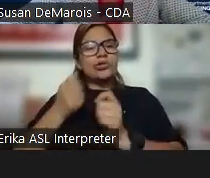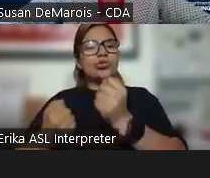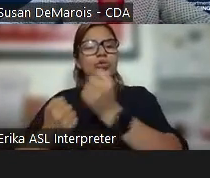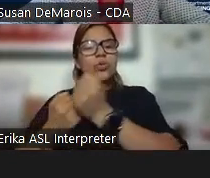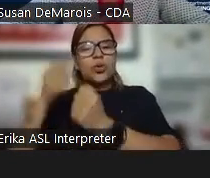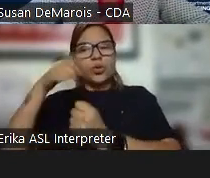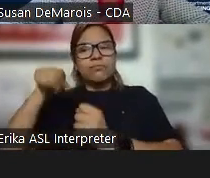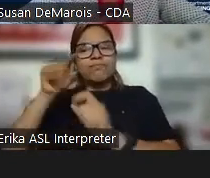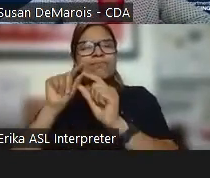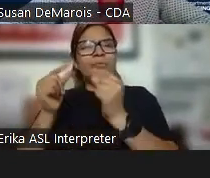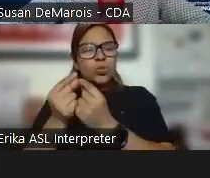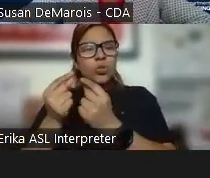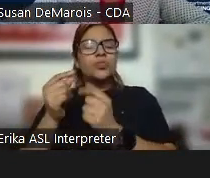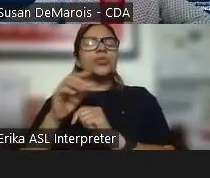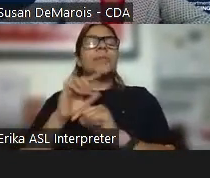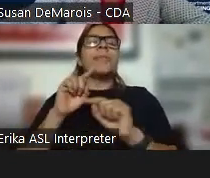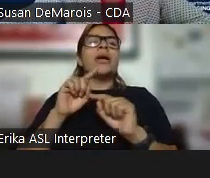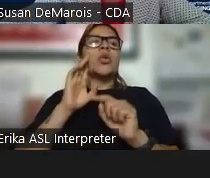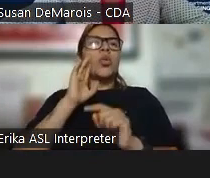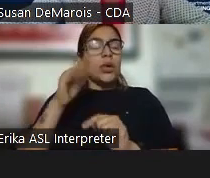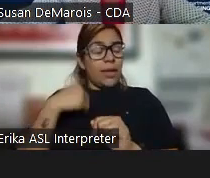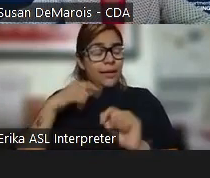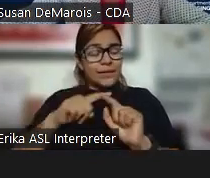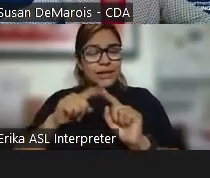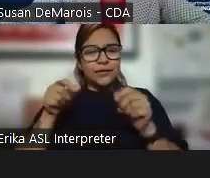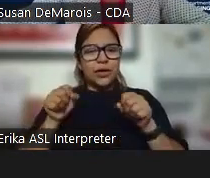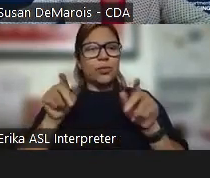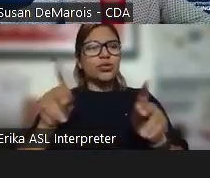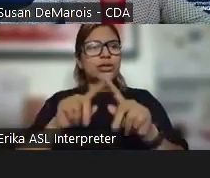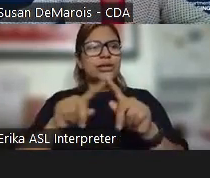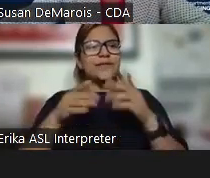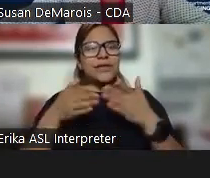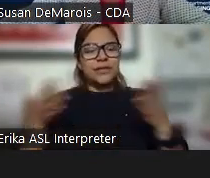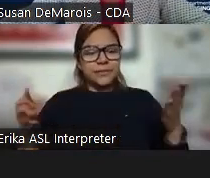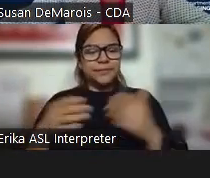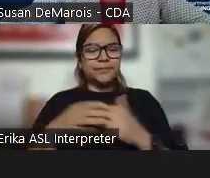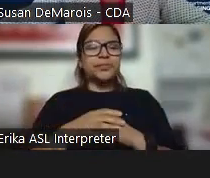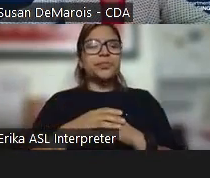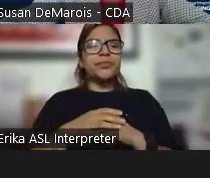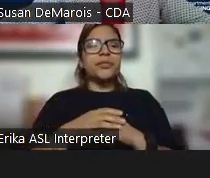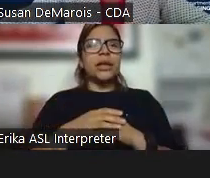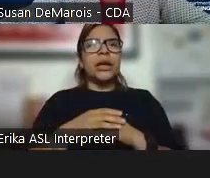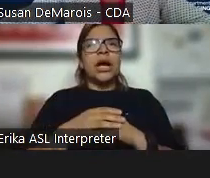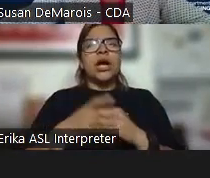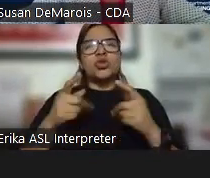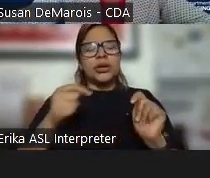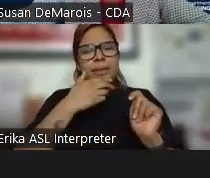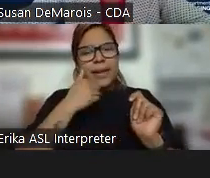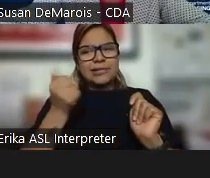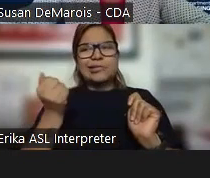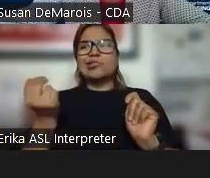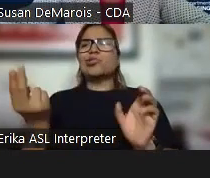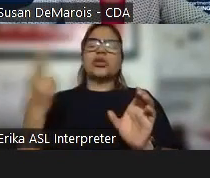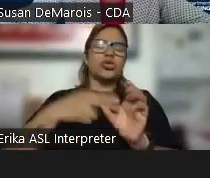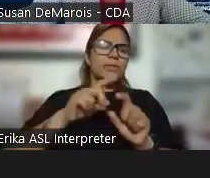be looking at improving opportunities for individuals to age in place, supporting them in creating advanced care